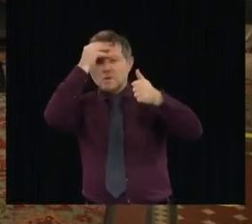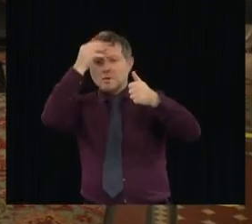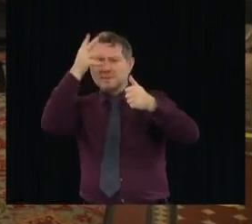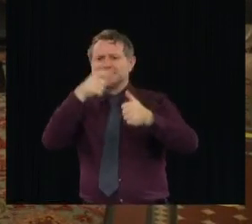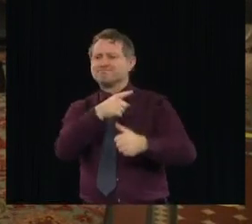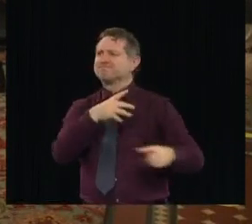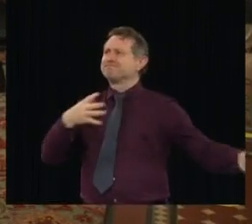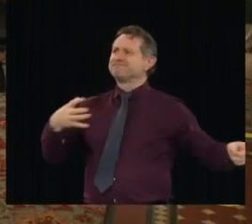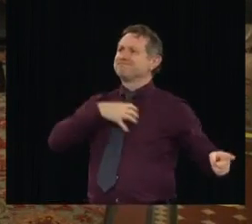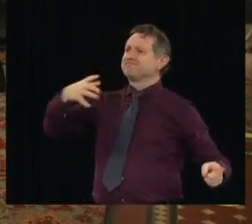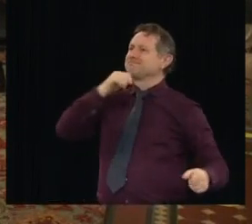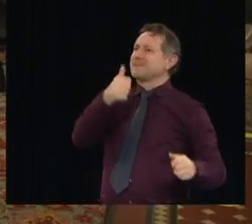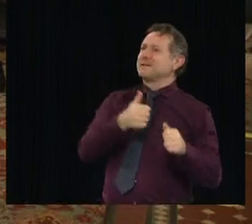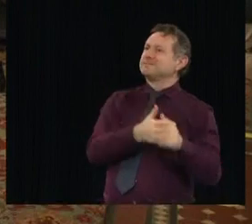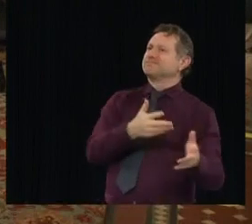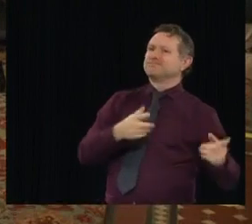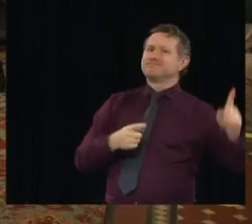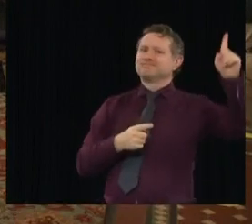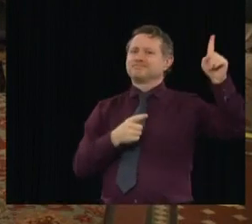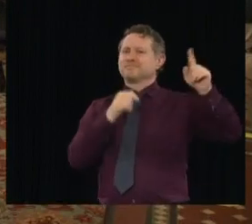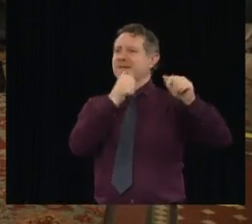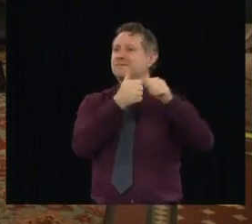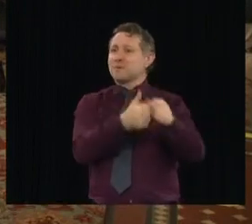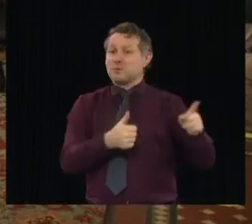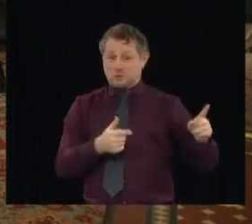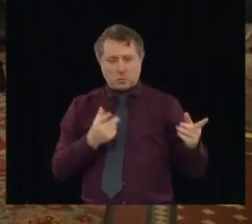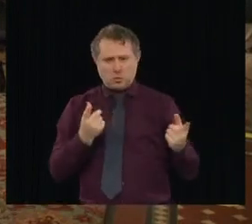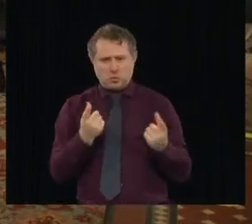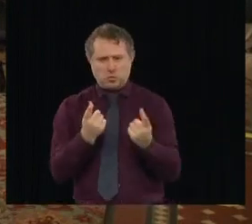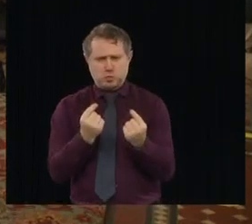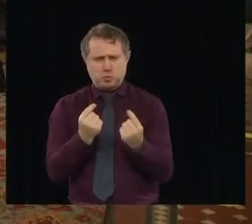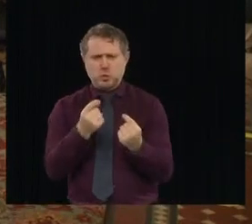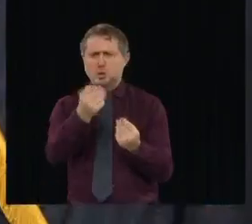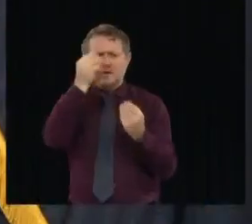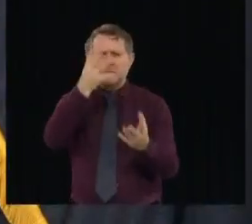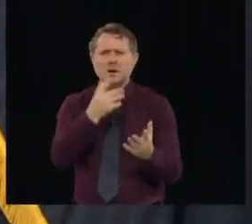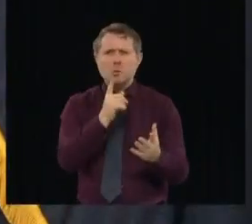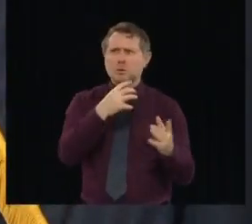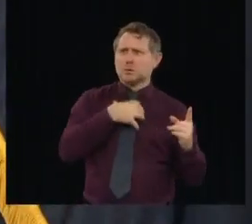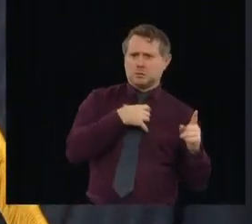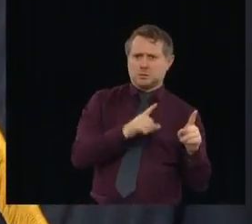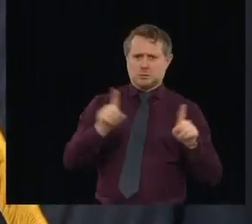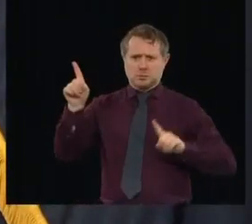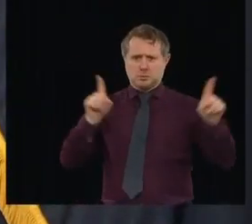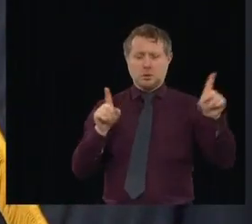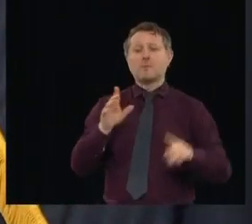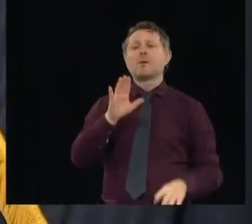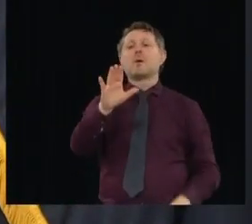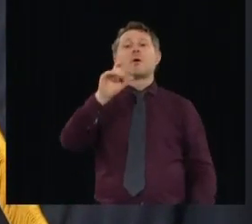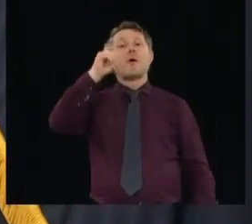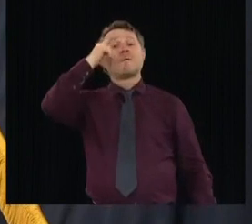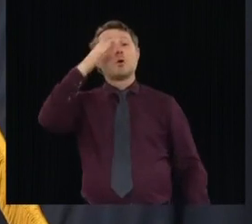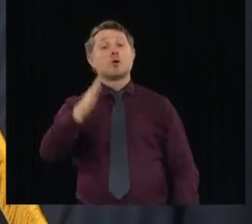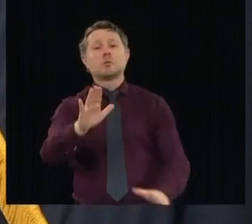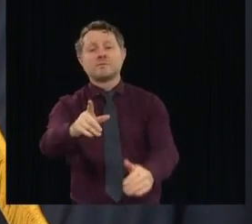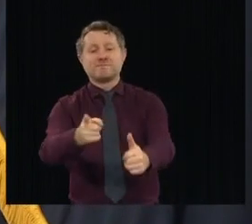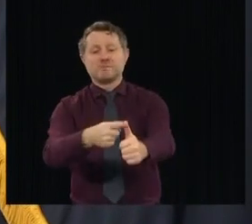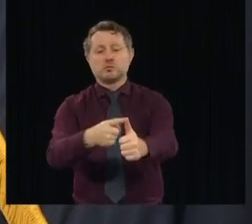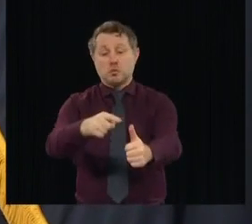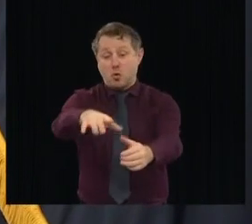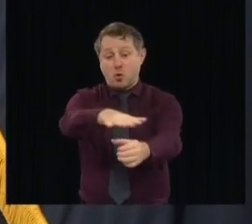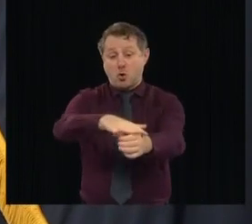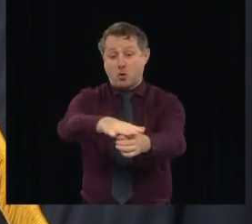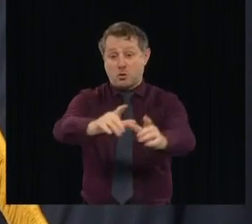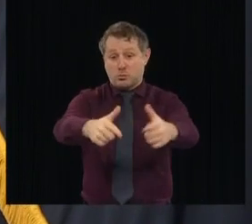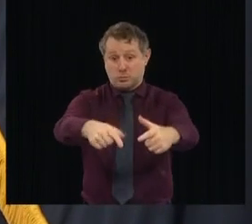not complying with these health and safety standards. What's being done with this information as well? First of all, the local governments have the